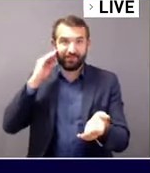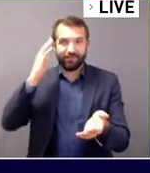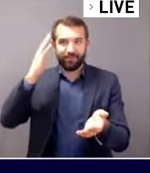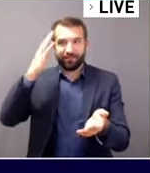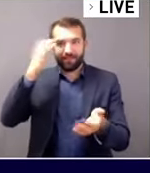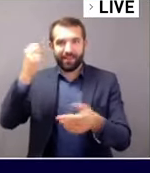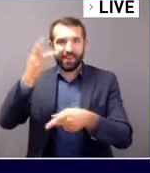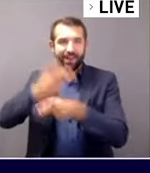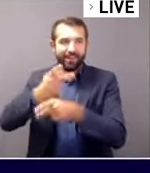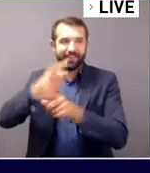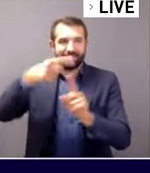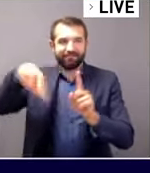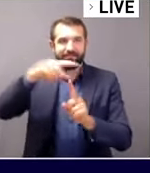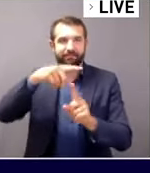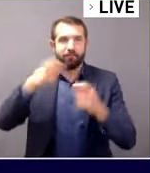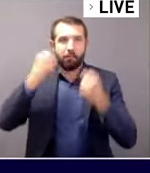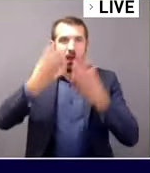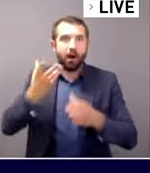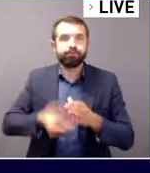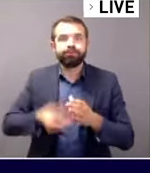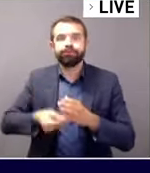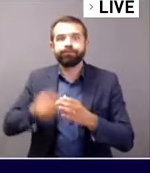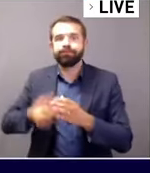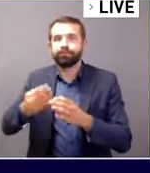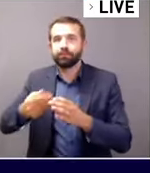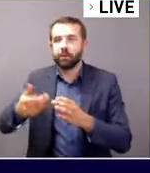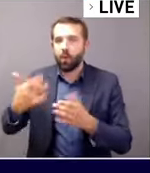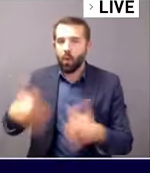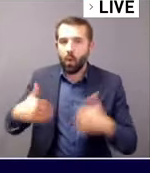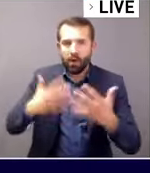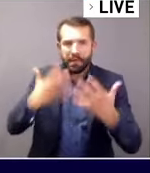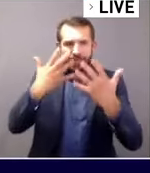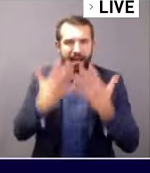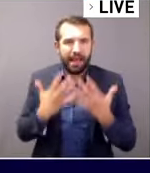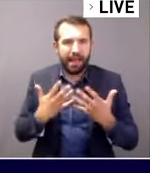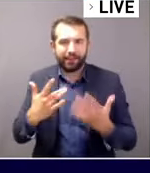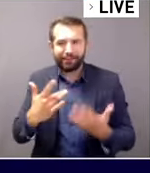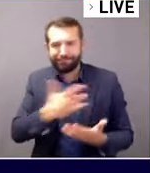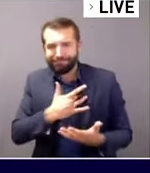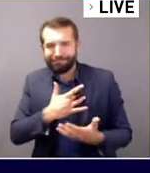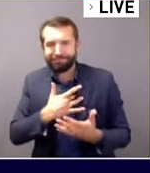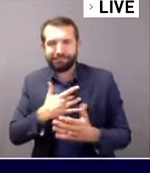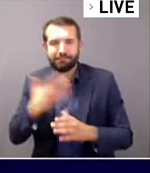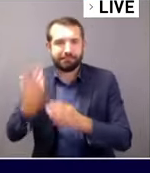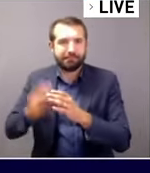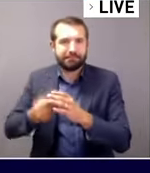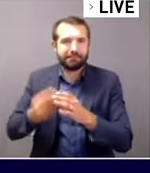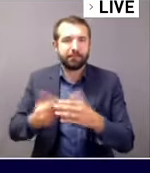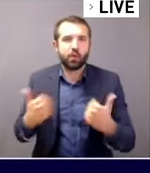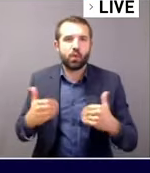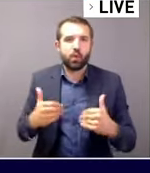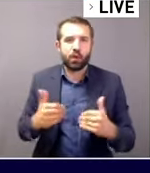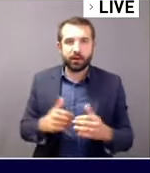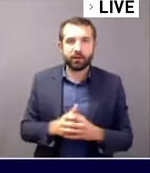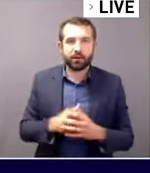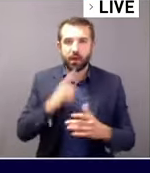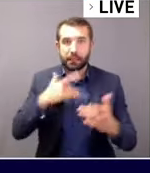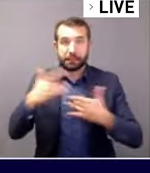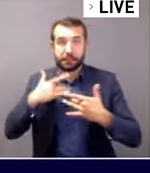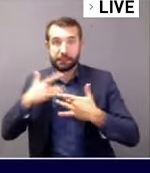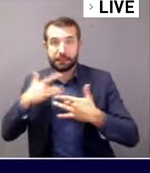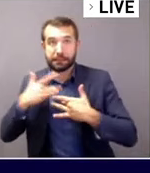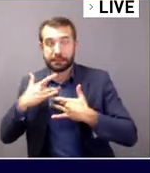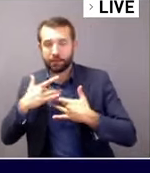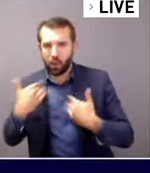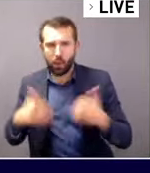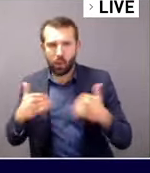of course, exact more of a human toll and thus raise all of our concerns as well as our sorrows. What concerns